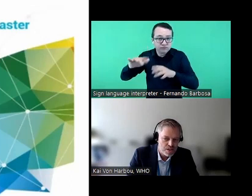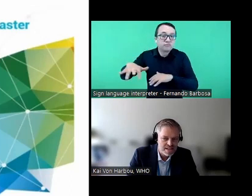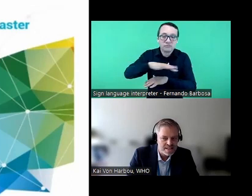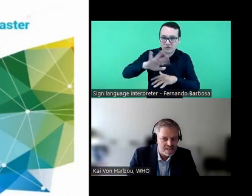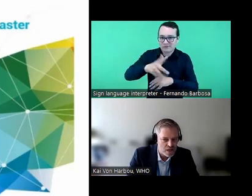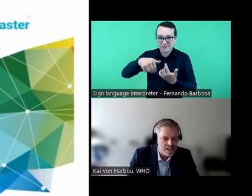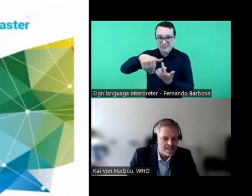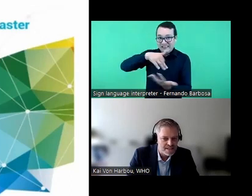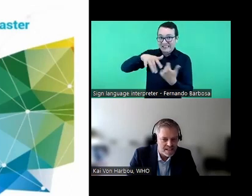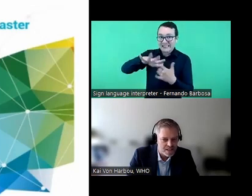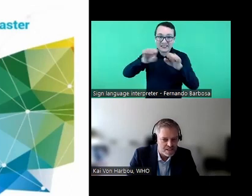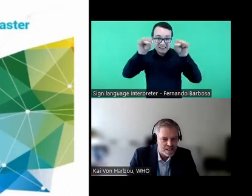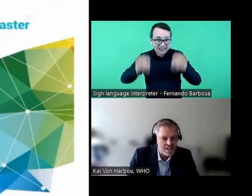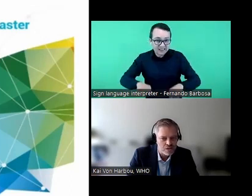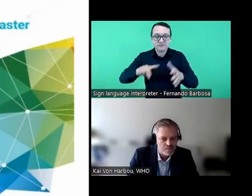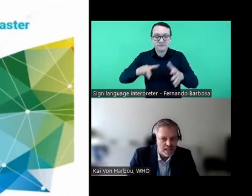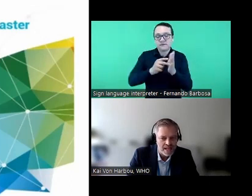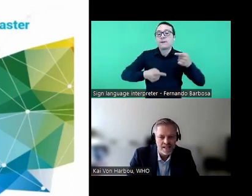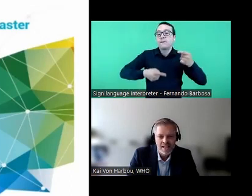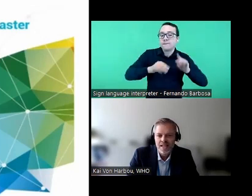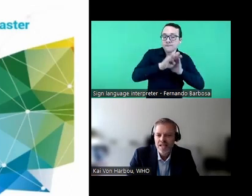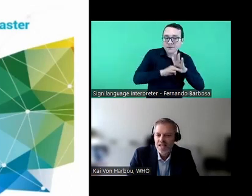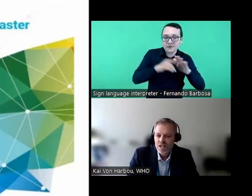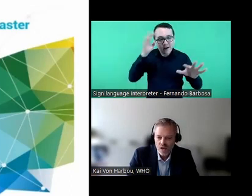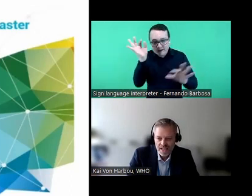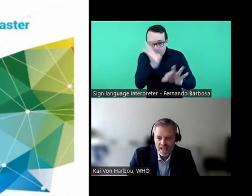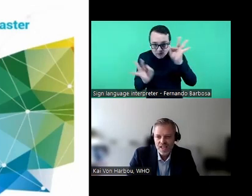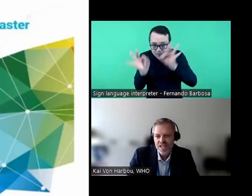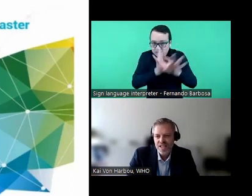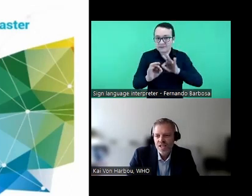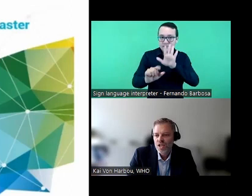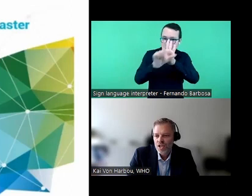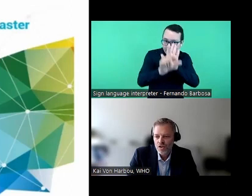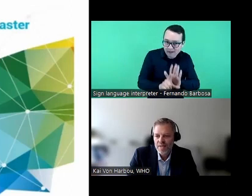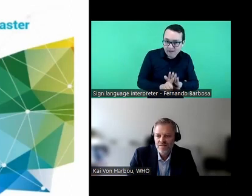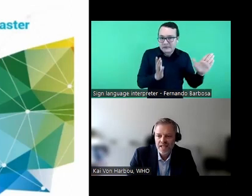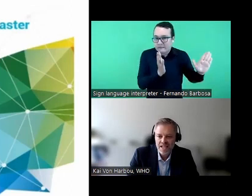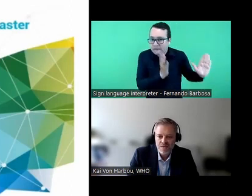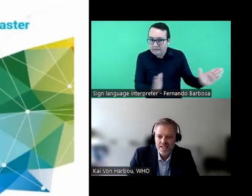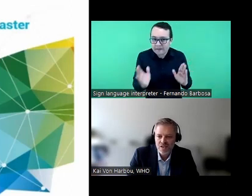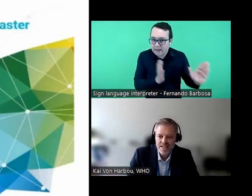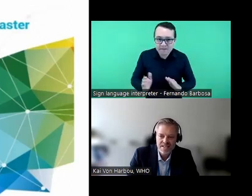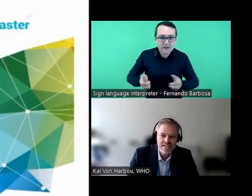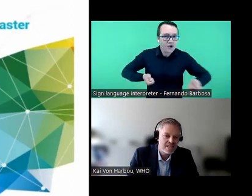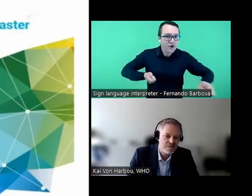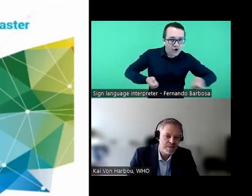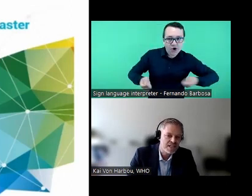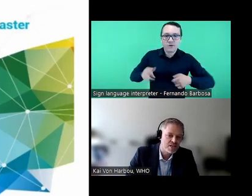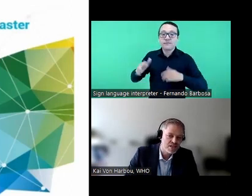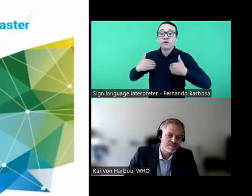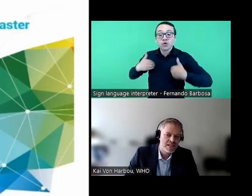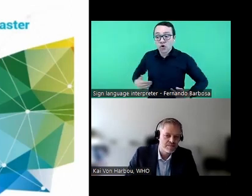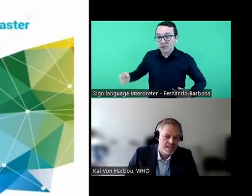from policies, strategies, and legislation to planning, coordination, human and financial resources,